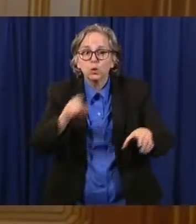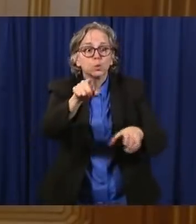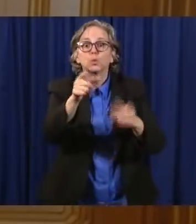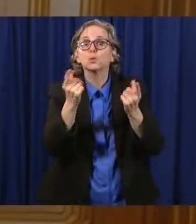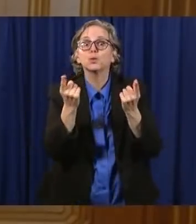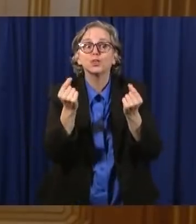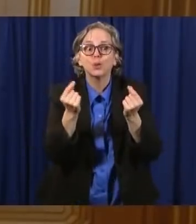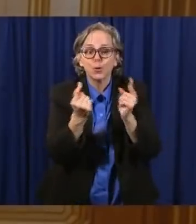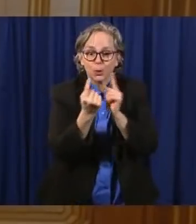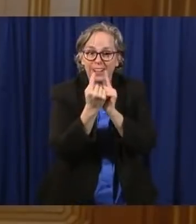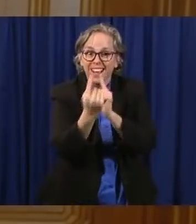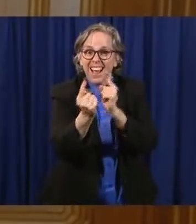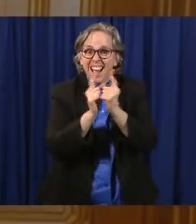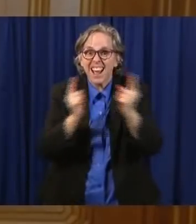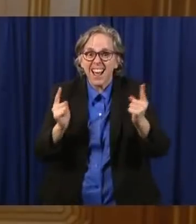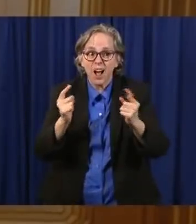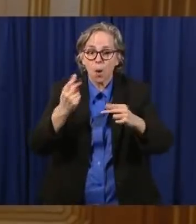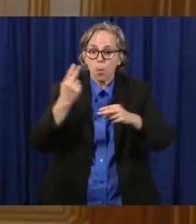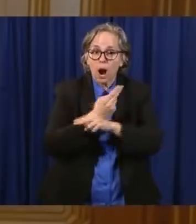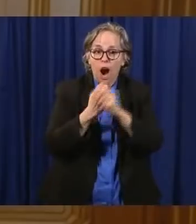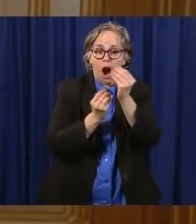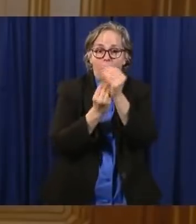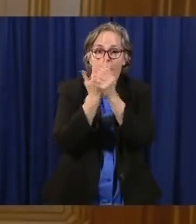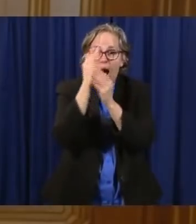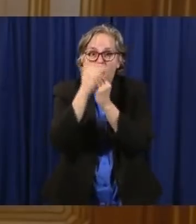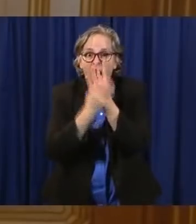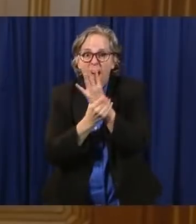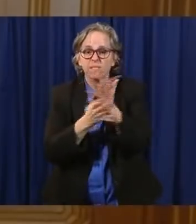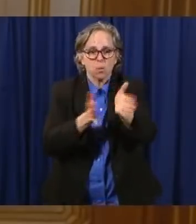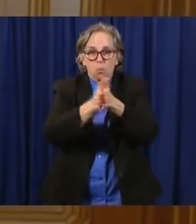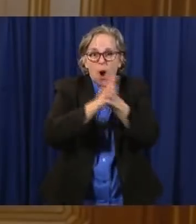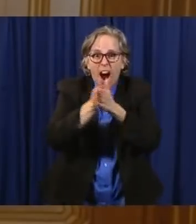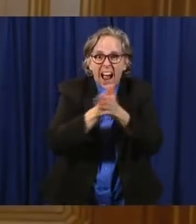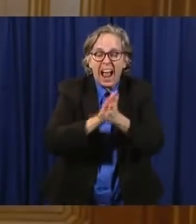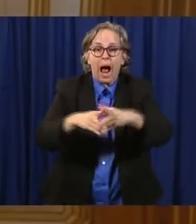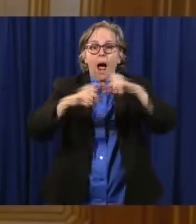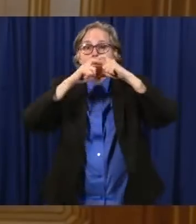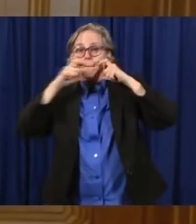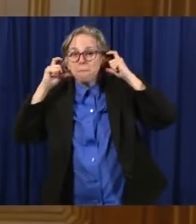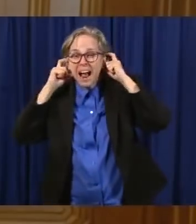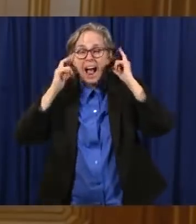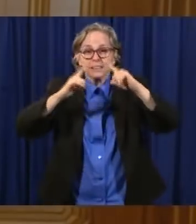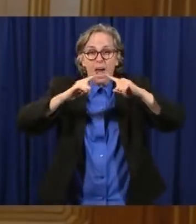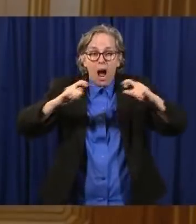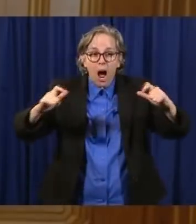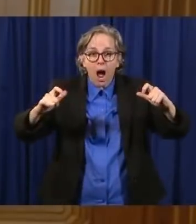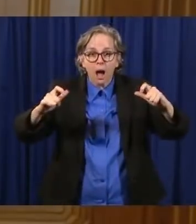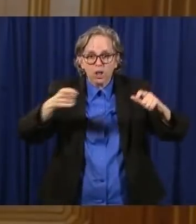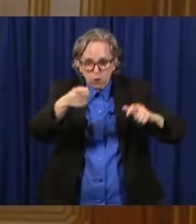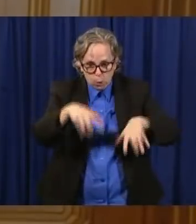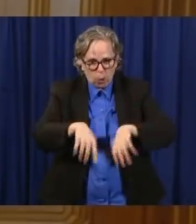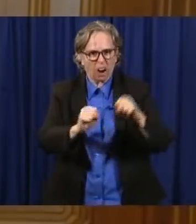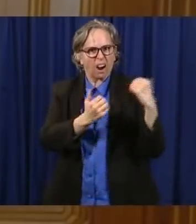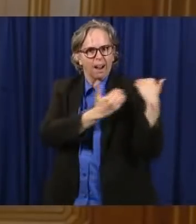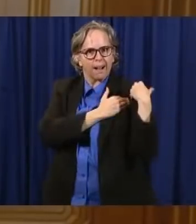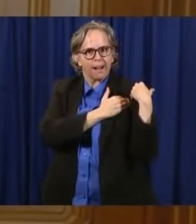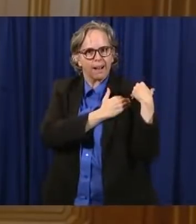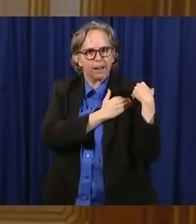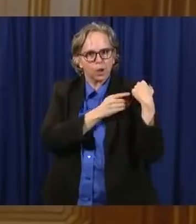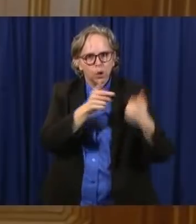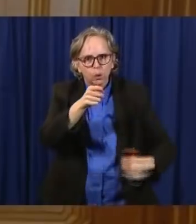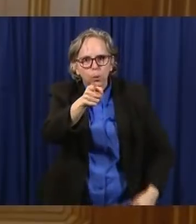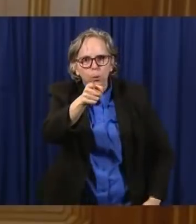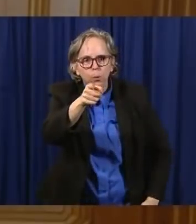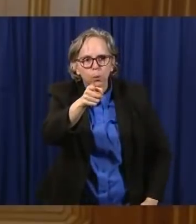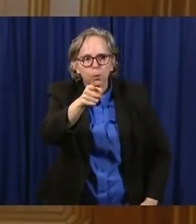We've made a huge difference. I've said time and time again from this podium that it's not about the orders we issue.